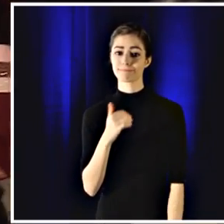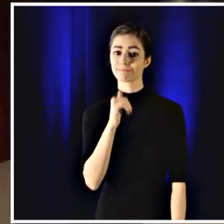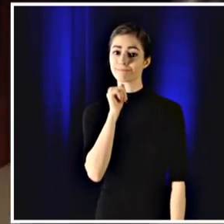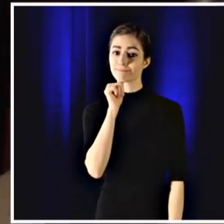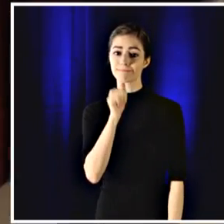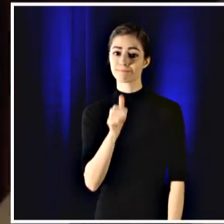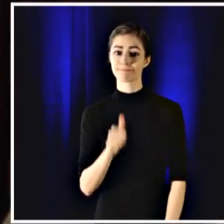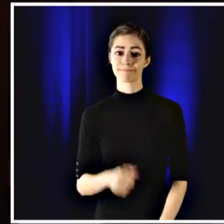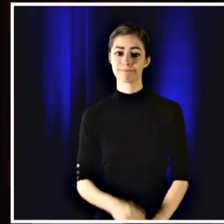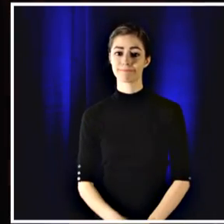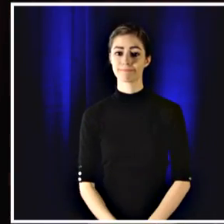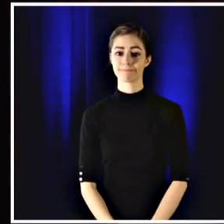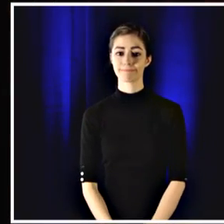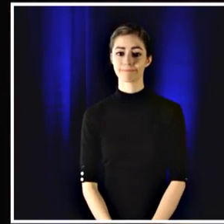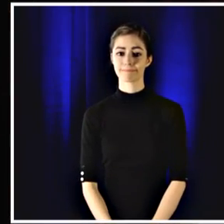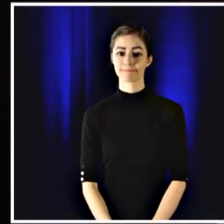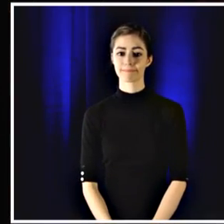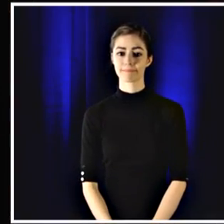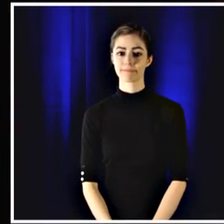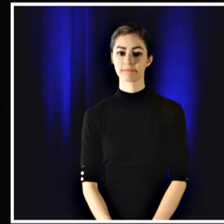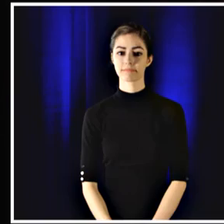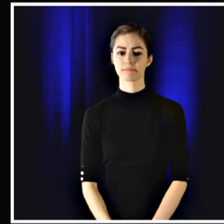So what do I mean by that?